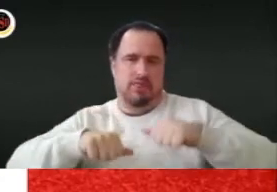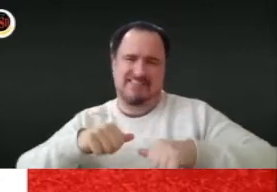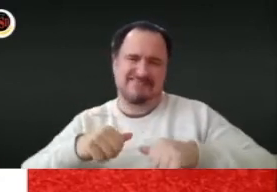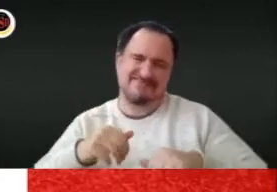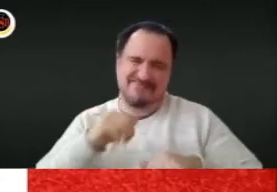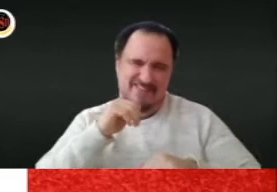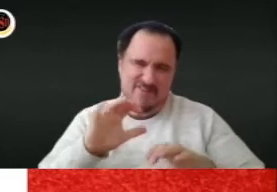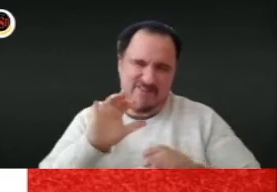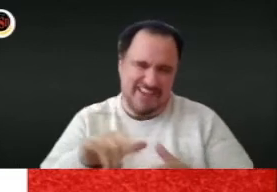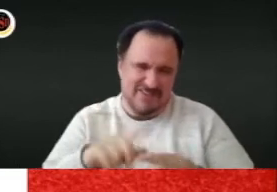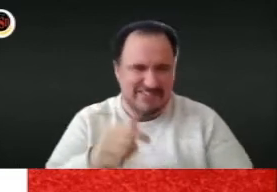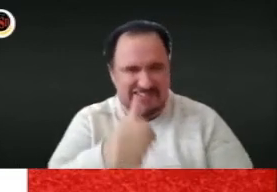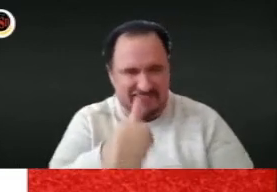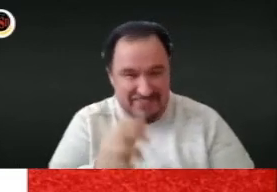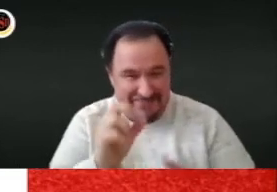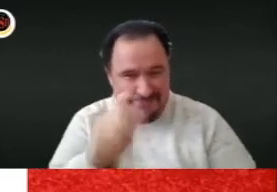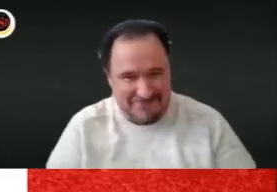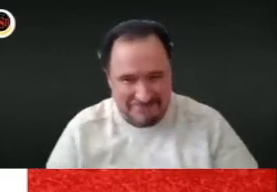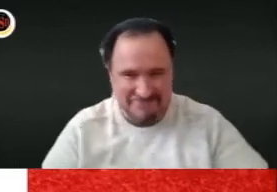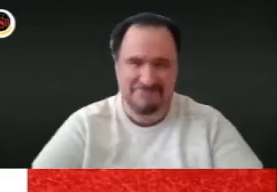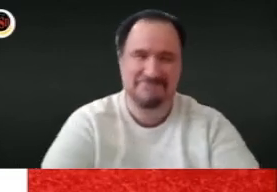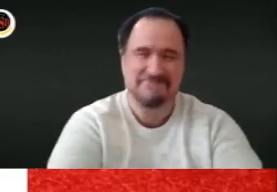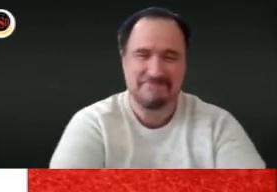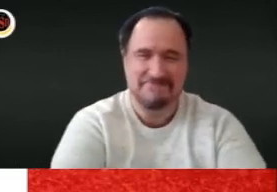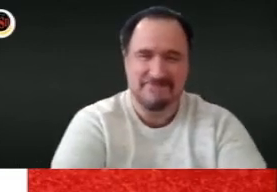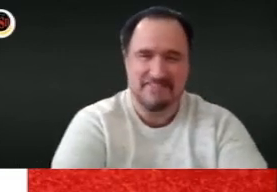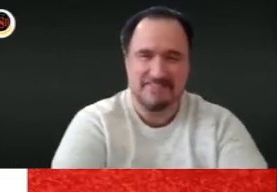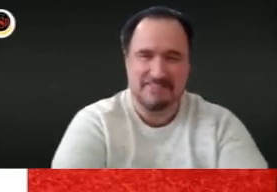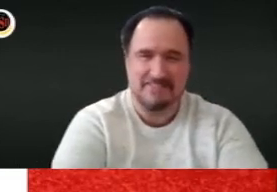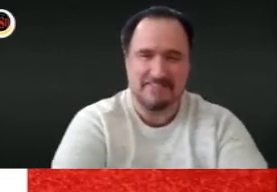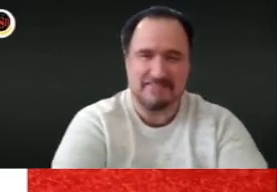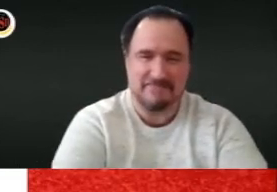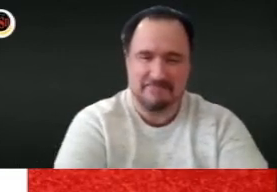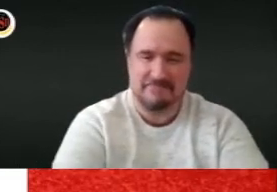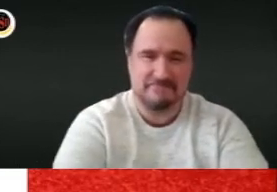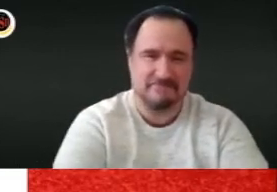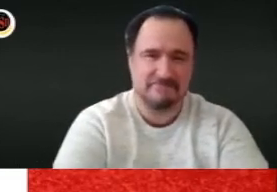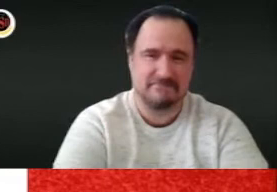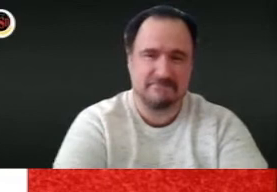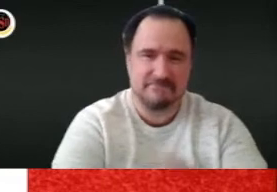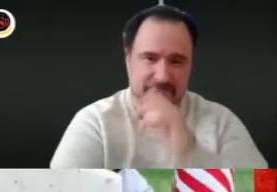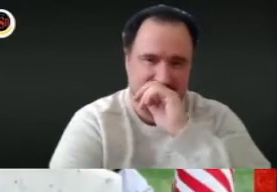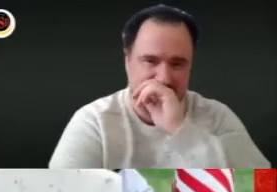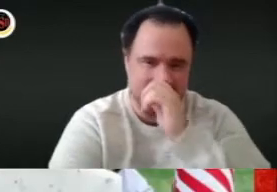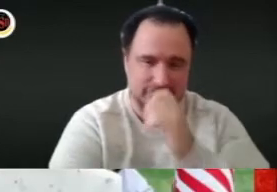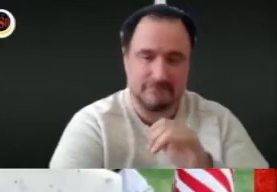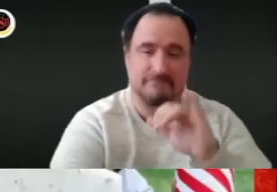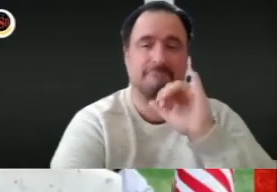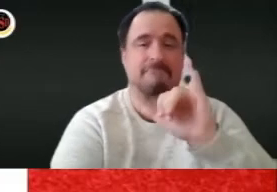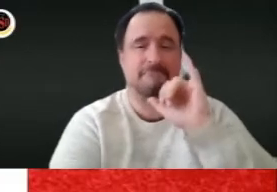not sure. Is this a real phone number or not? So just make sure you cover your bases that way.